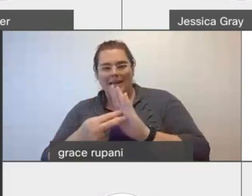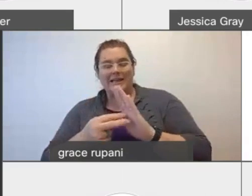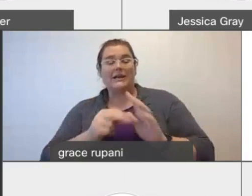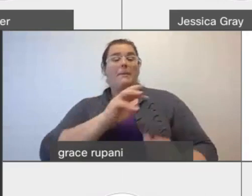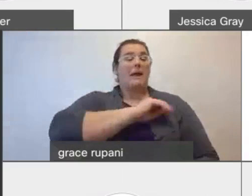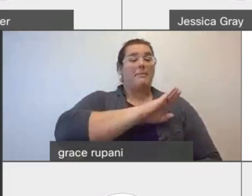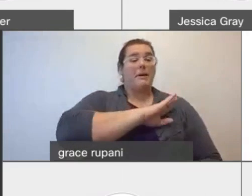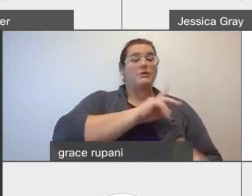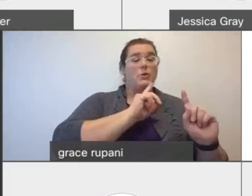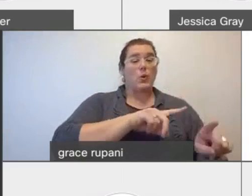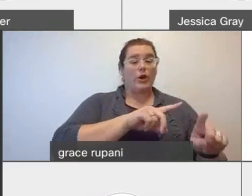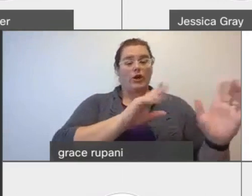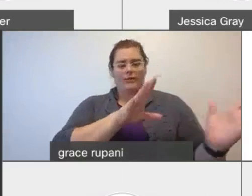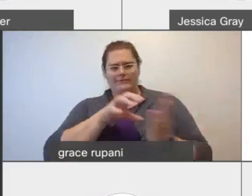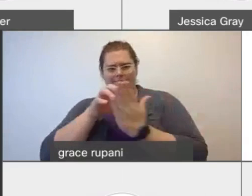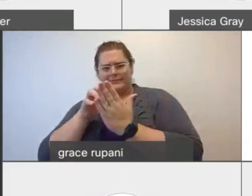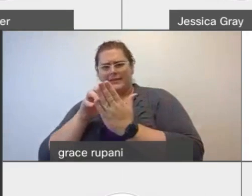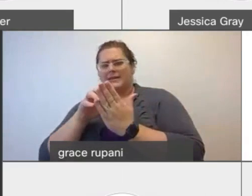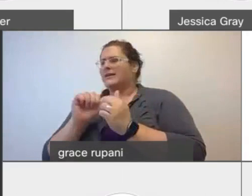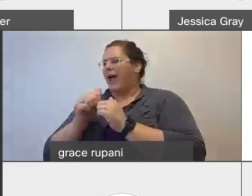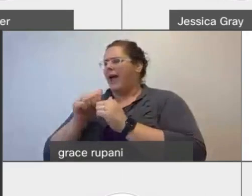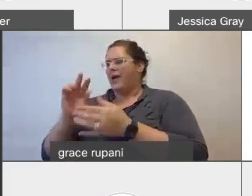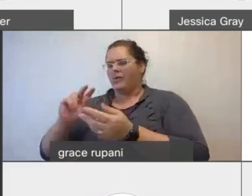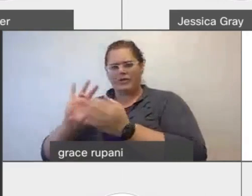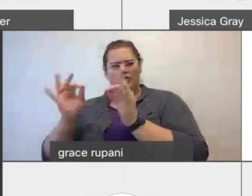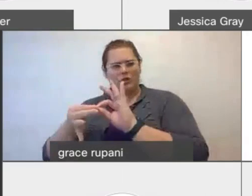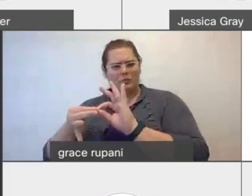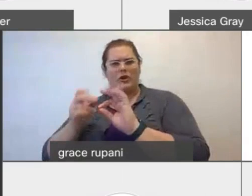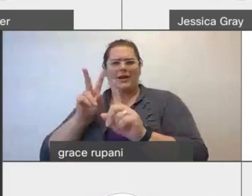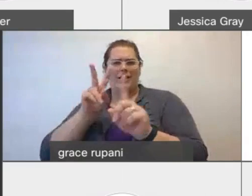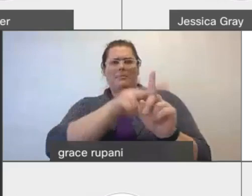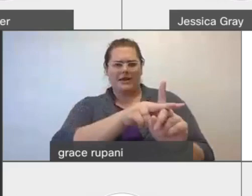be with our